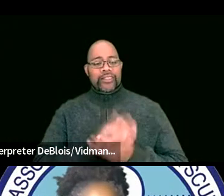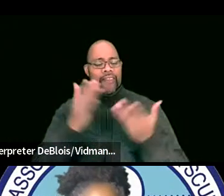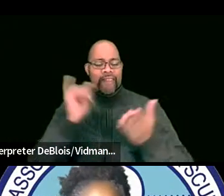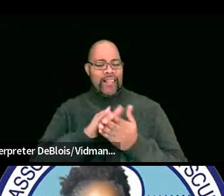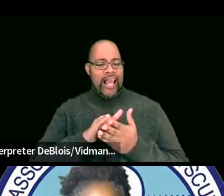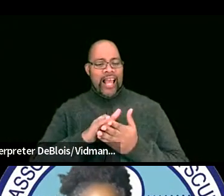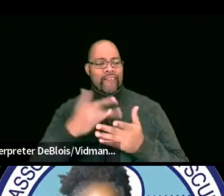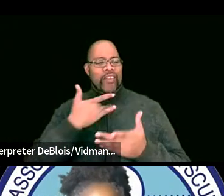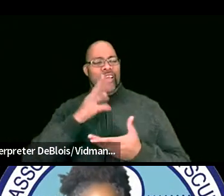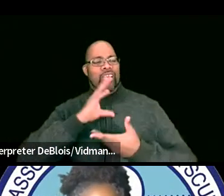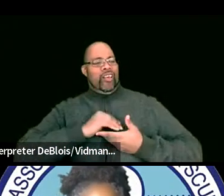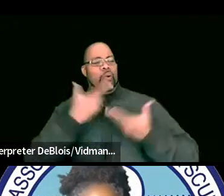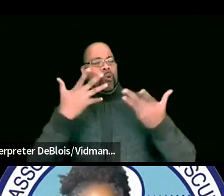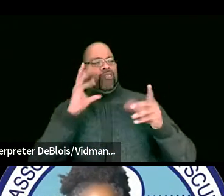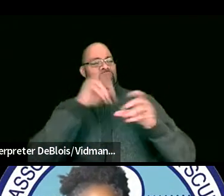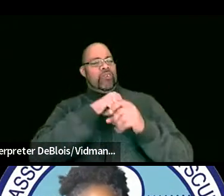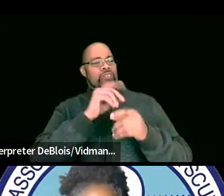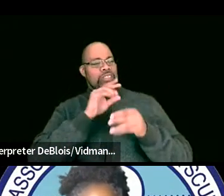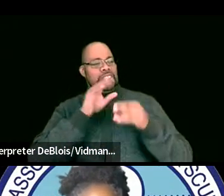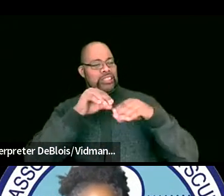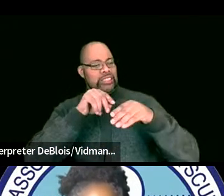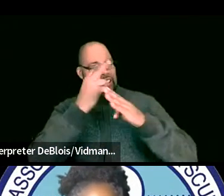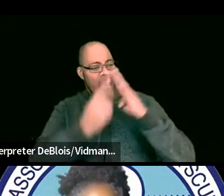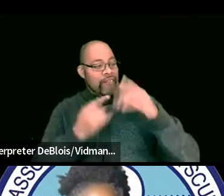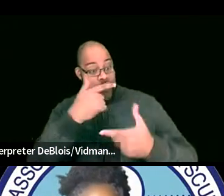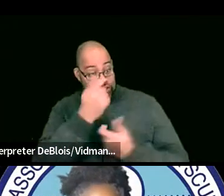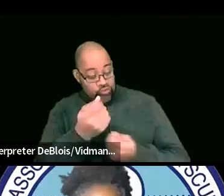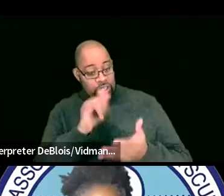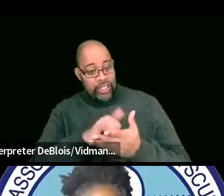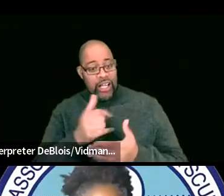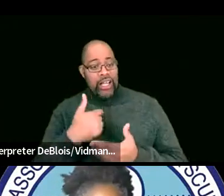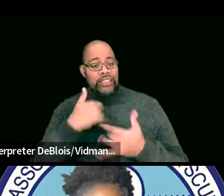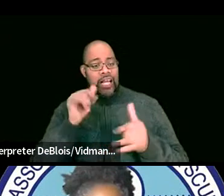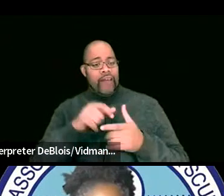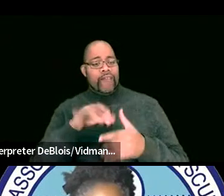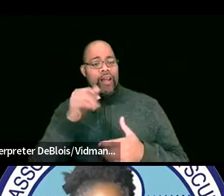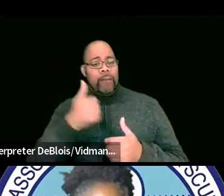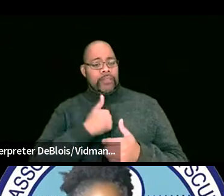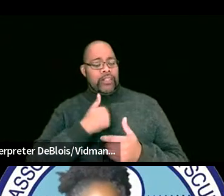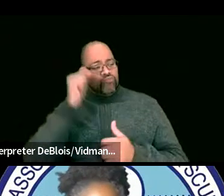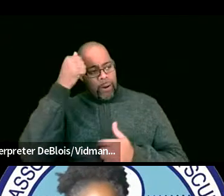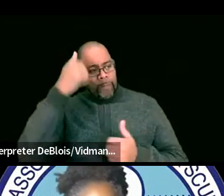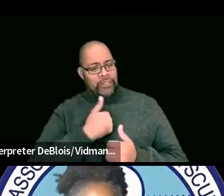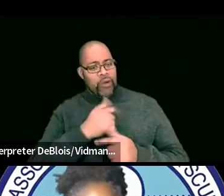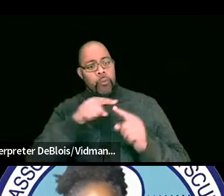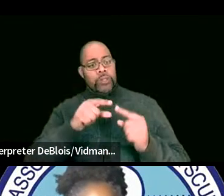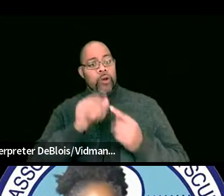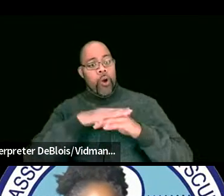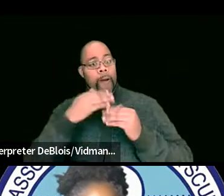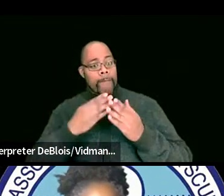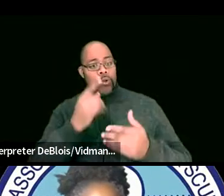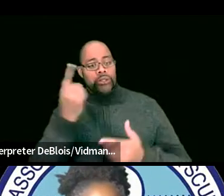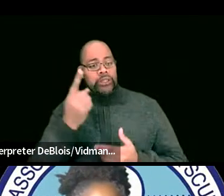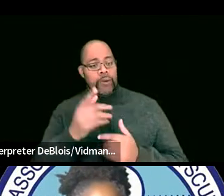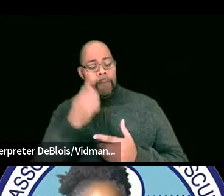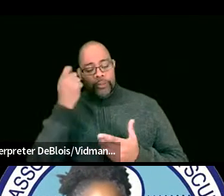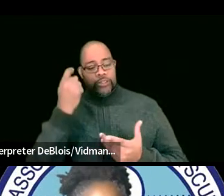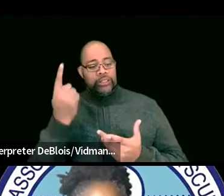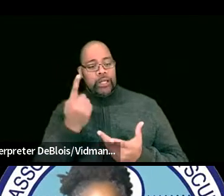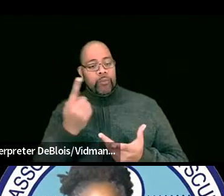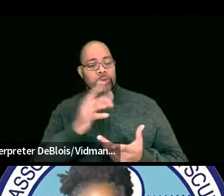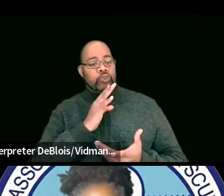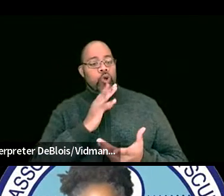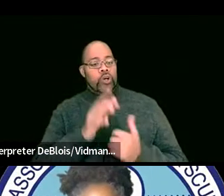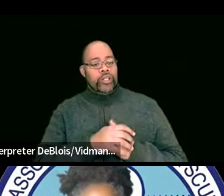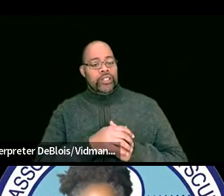that discourage you from diving if that's something you're interested in. I say I still have to remind myself sometimes especially on the boat, just because someone's